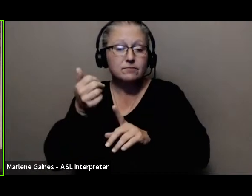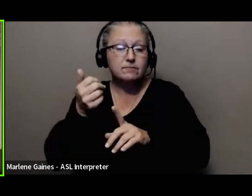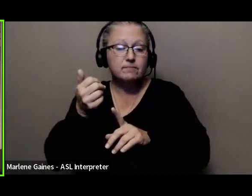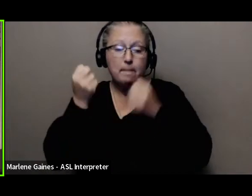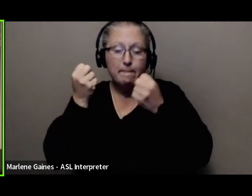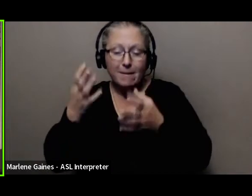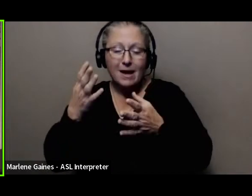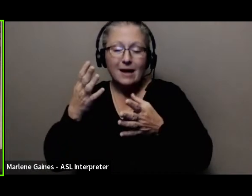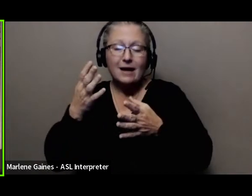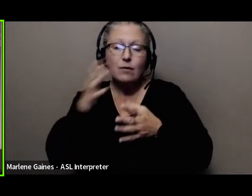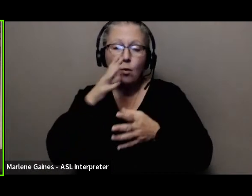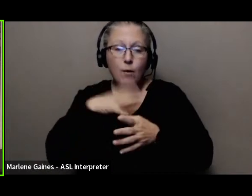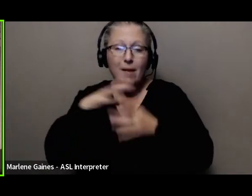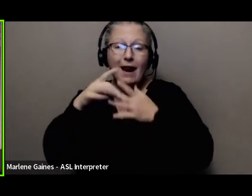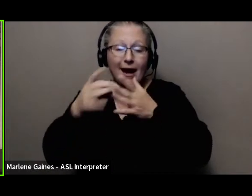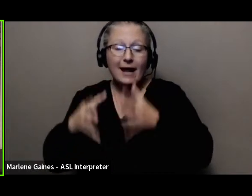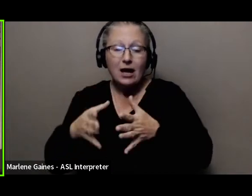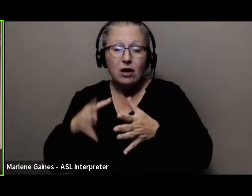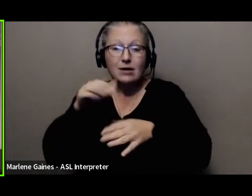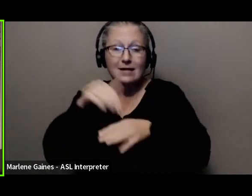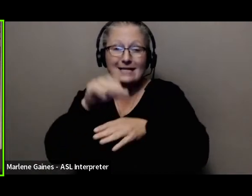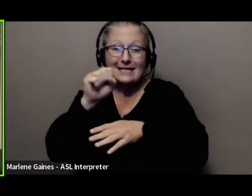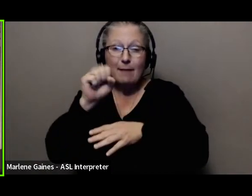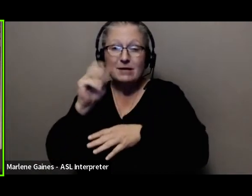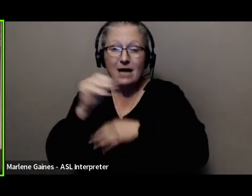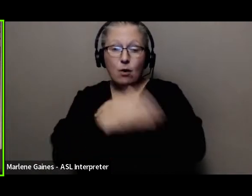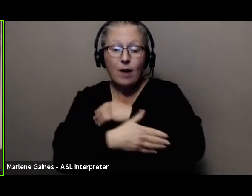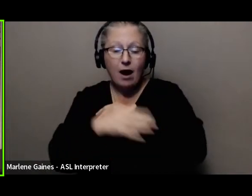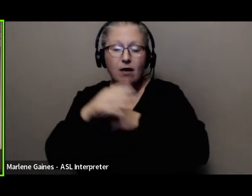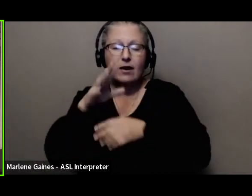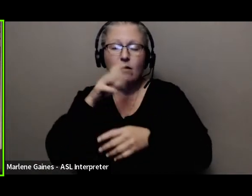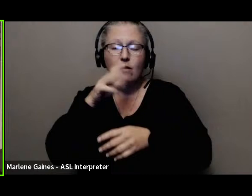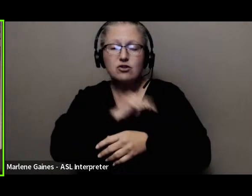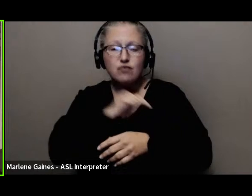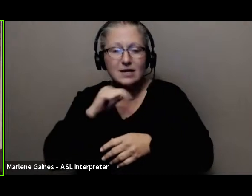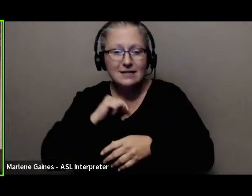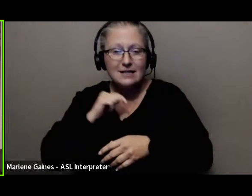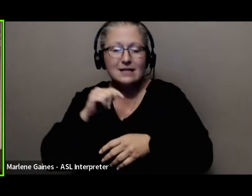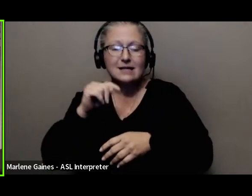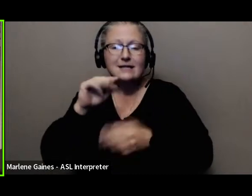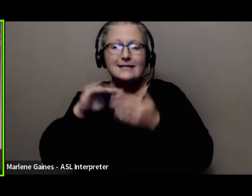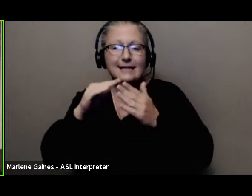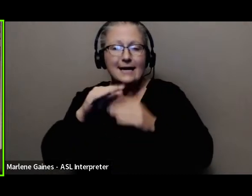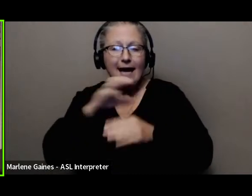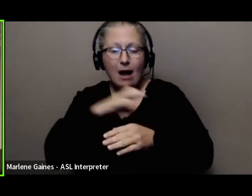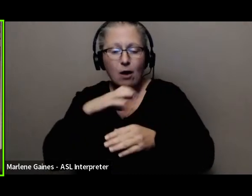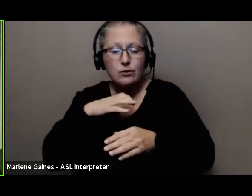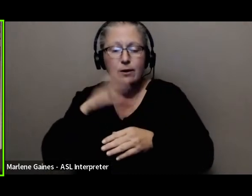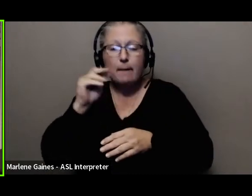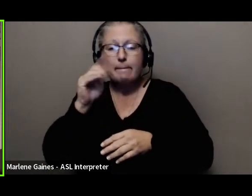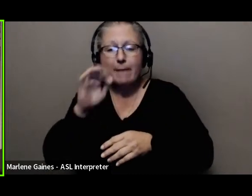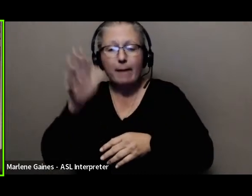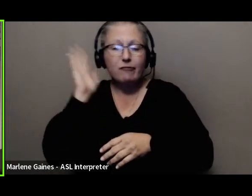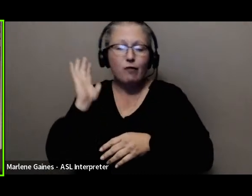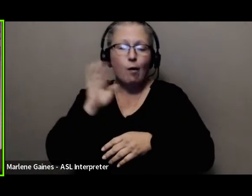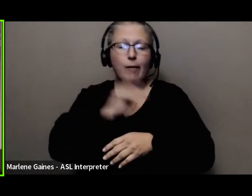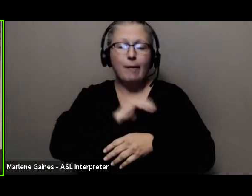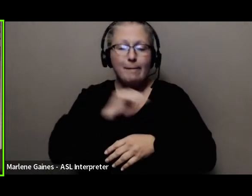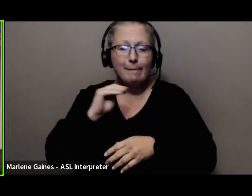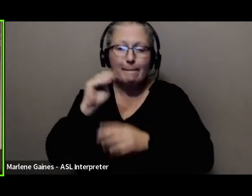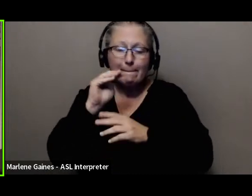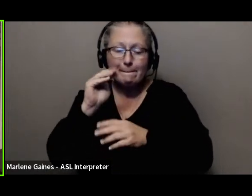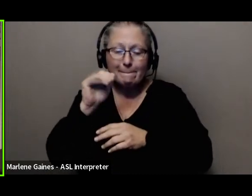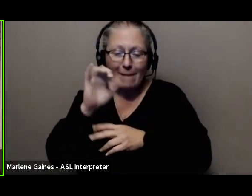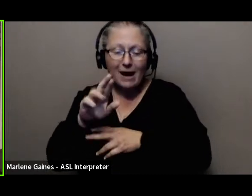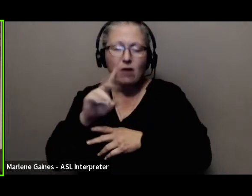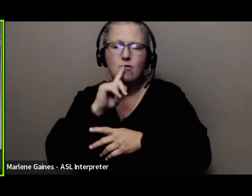many of the women leaders within San Mateo County include trustees, city council members, mayors, former mayors, and it was just a powerhouse, I think. And there